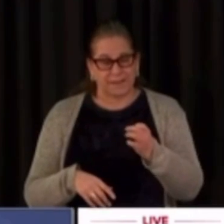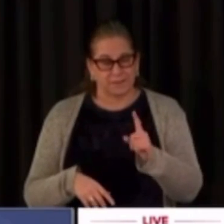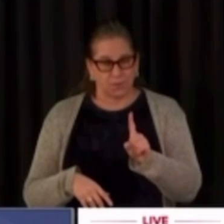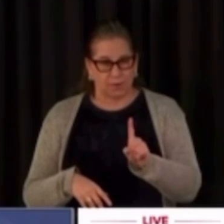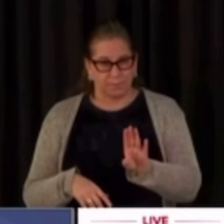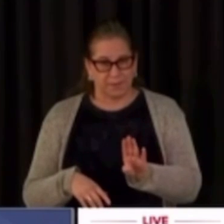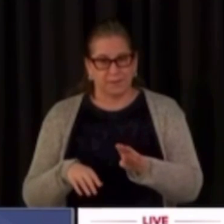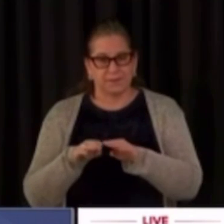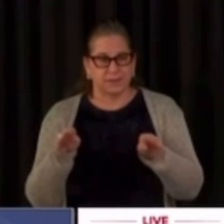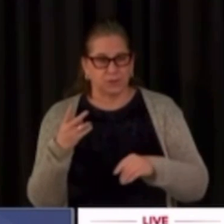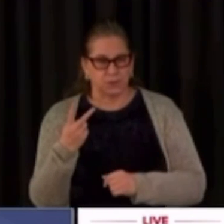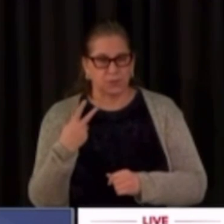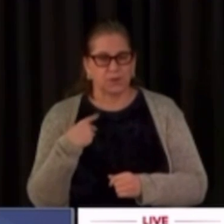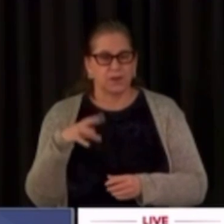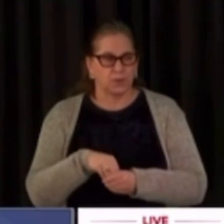as our law enforcement,